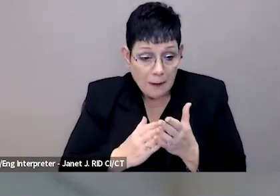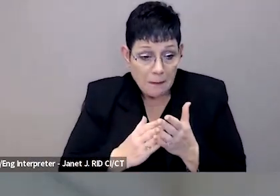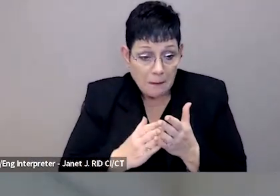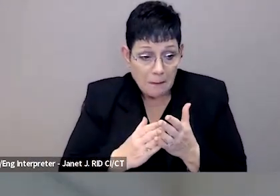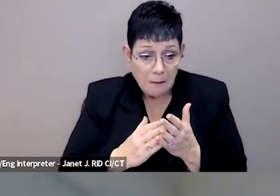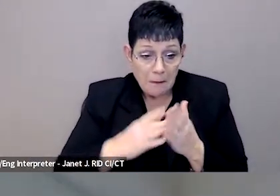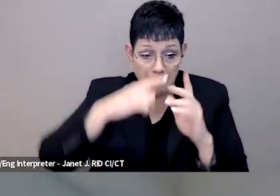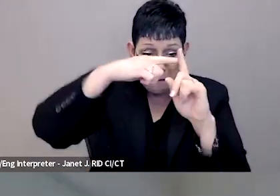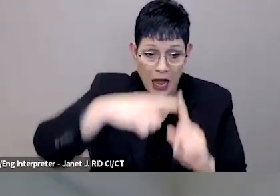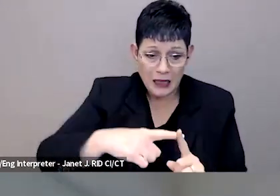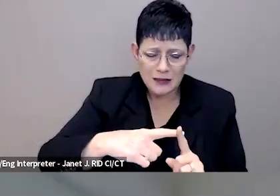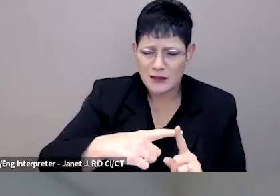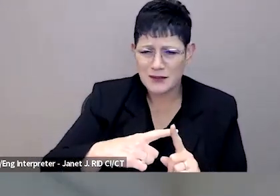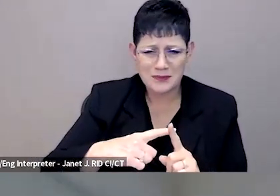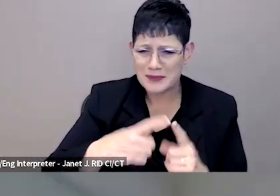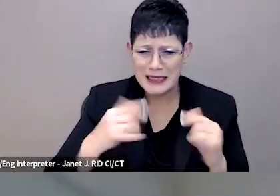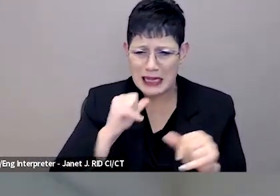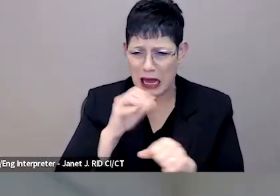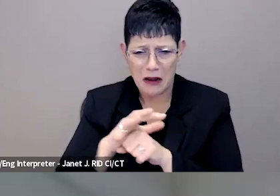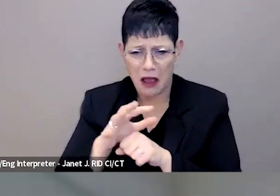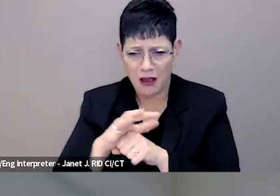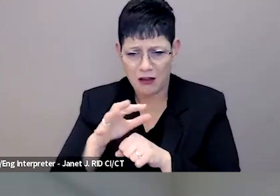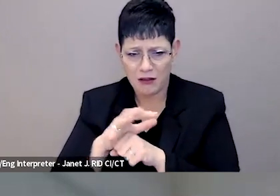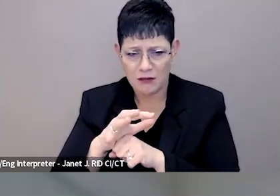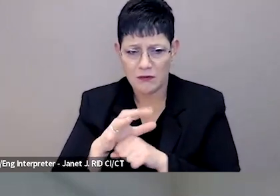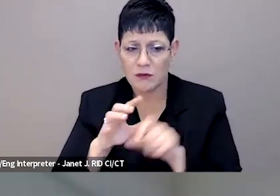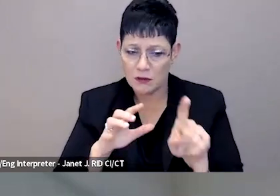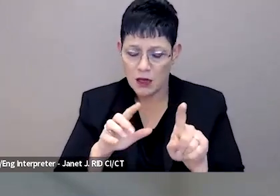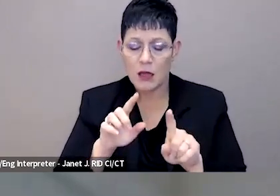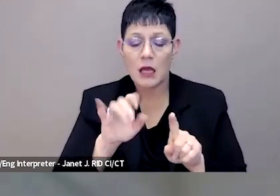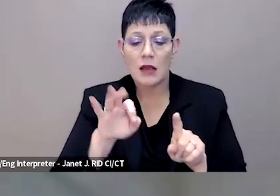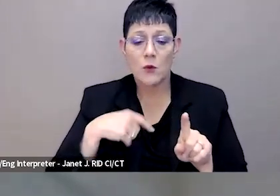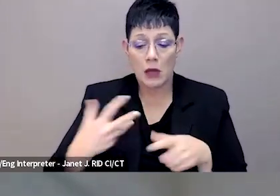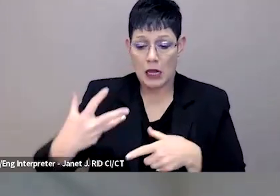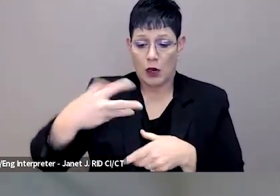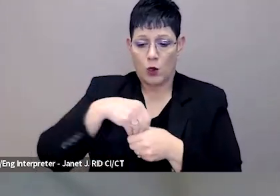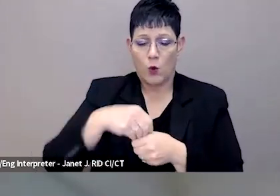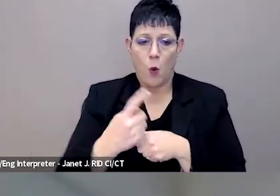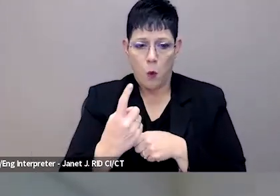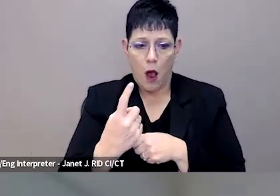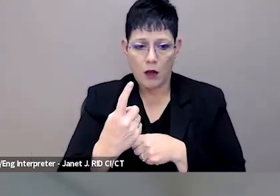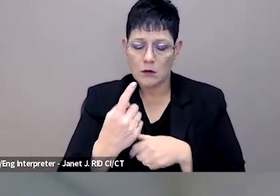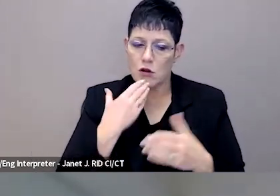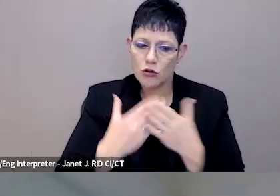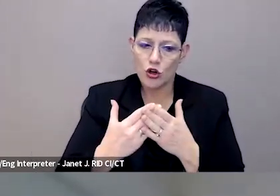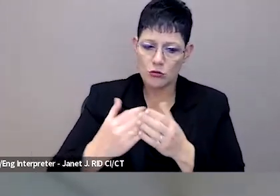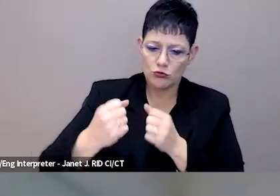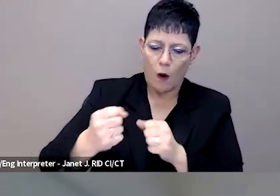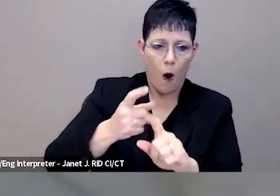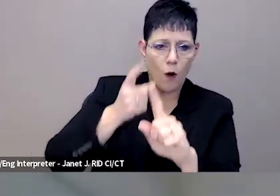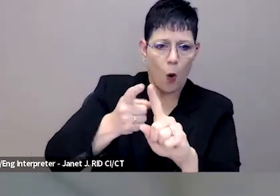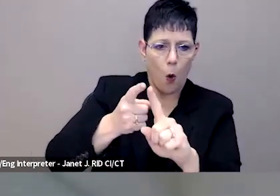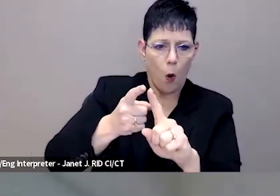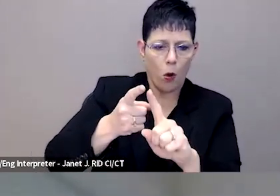is not enough. But if we consider including a new goal in the strategy that's